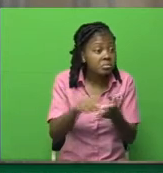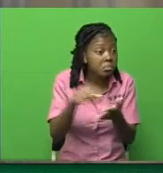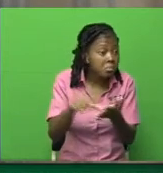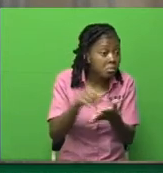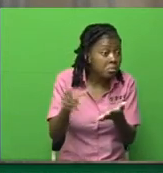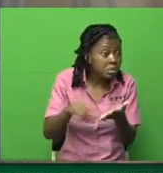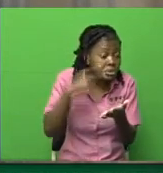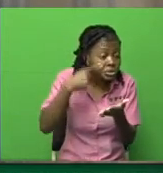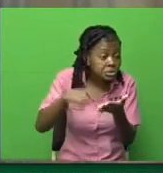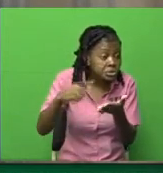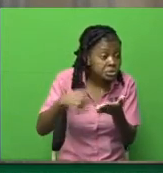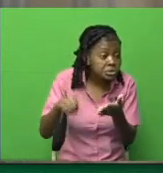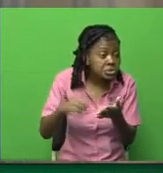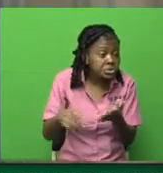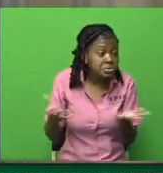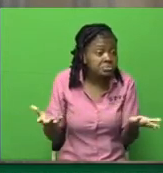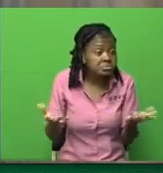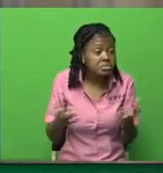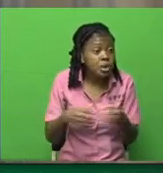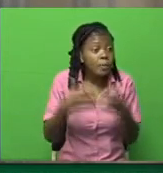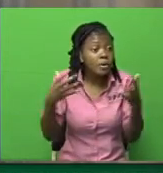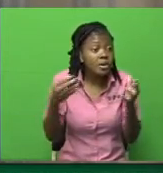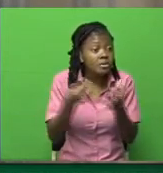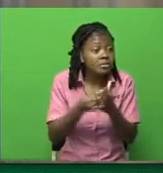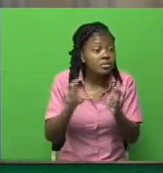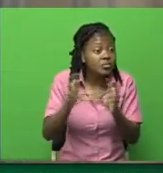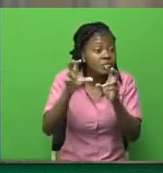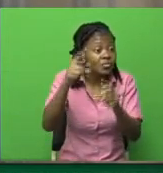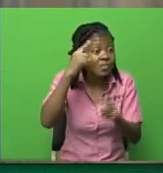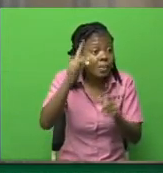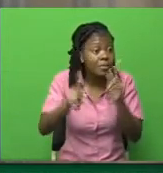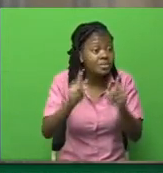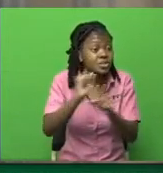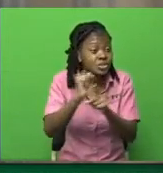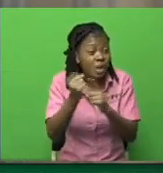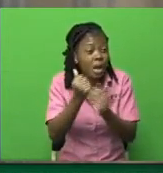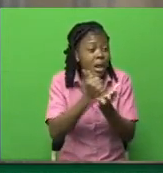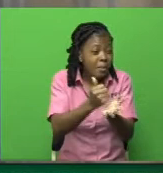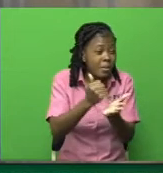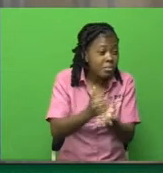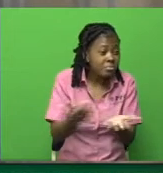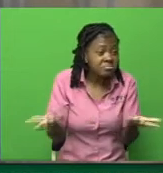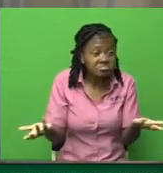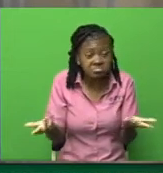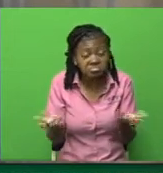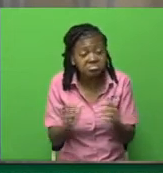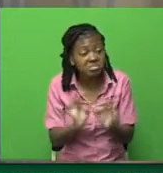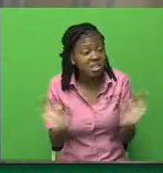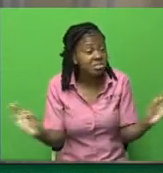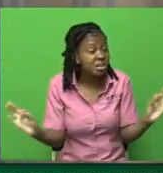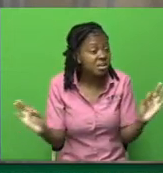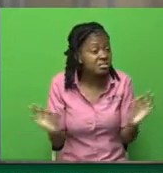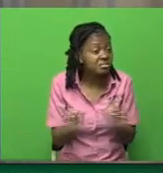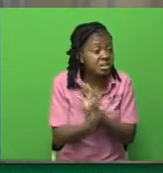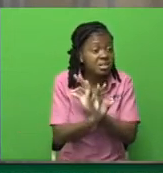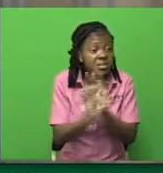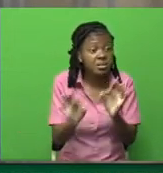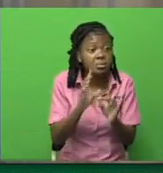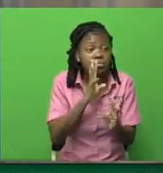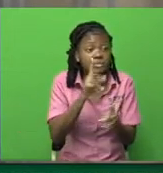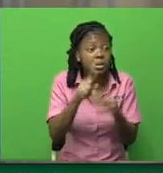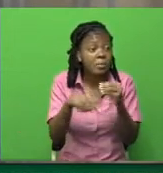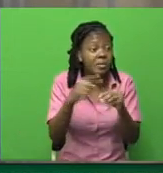program and expenditure estimates there is no line item or explanation of a cash utility card